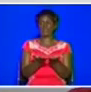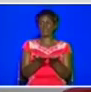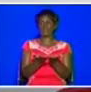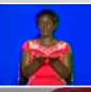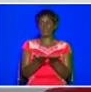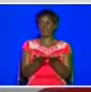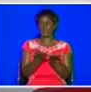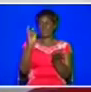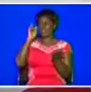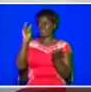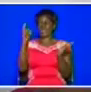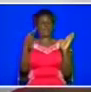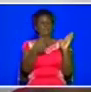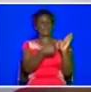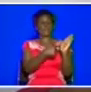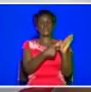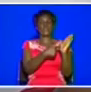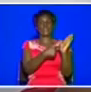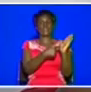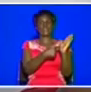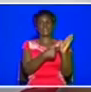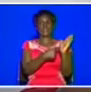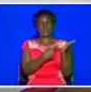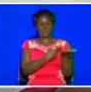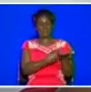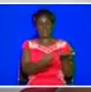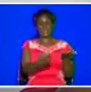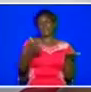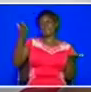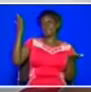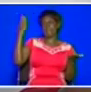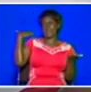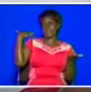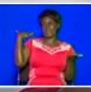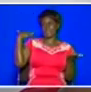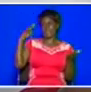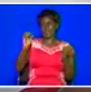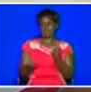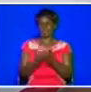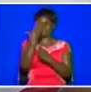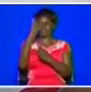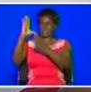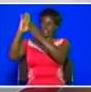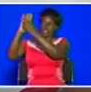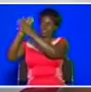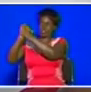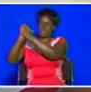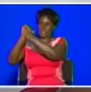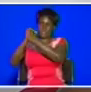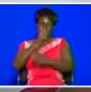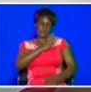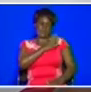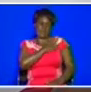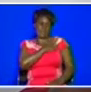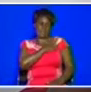same, Checkpoint. So over the last week, we saw the launch of the Jubilee, the NASA Third